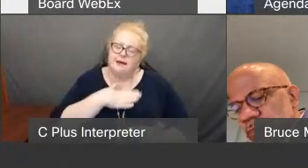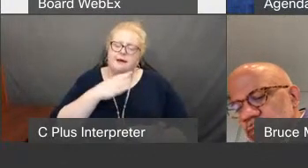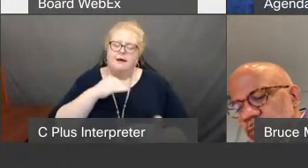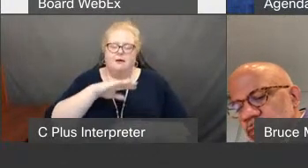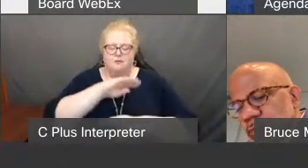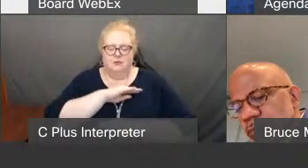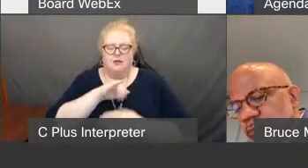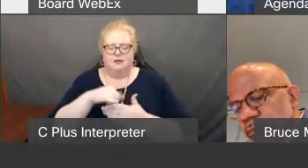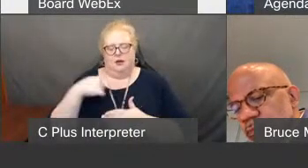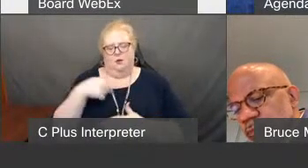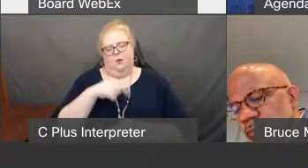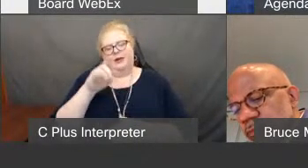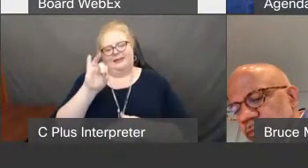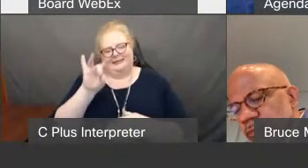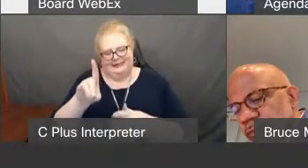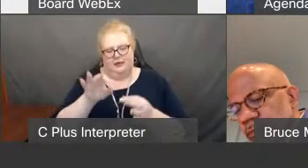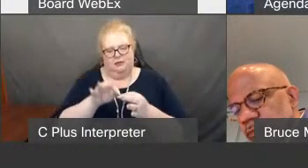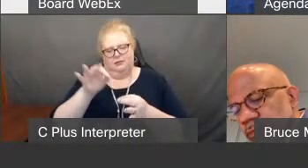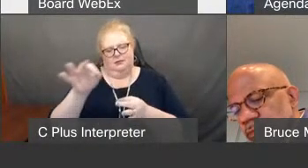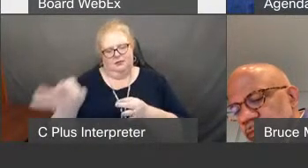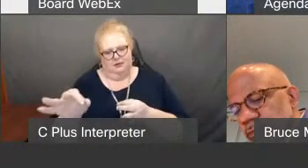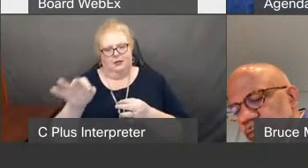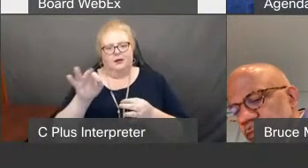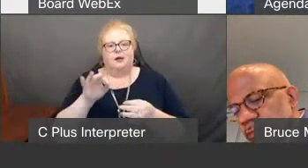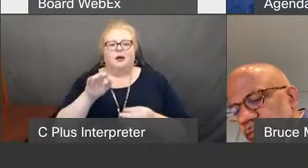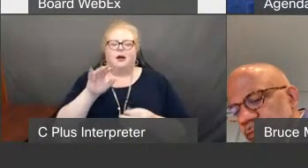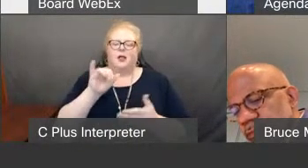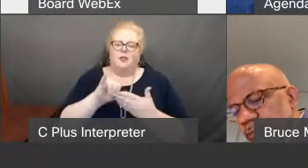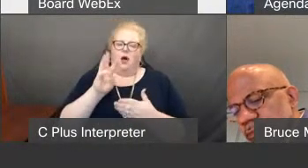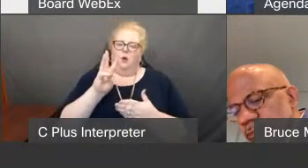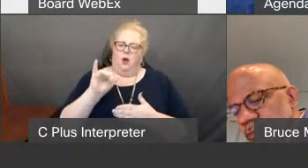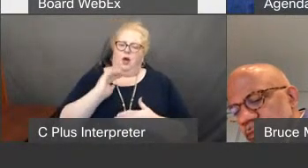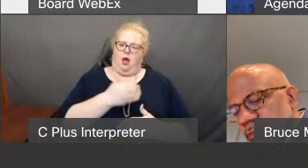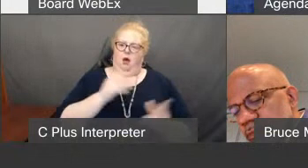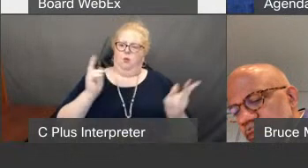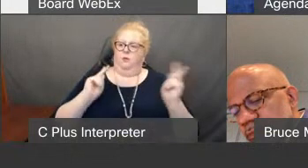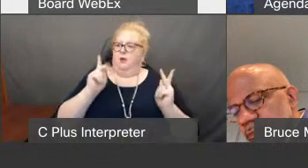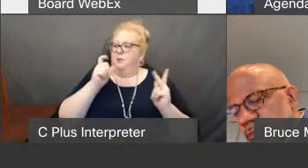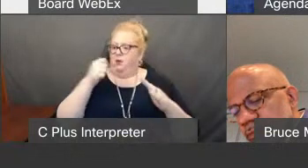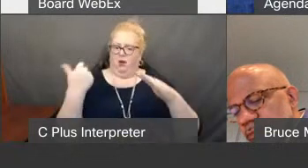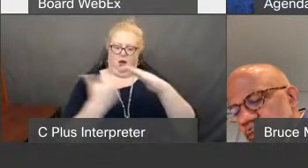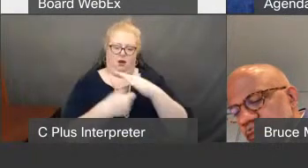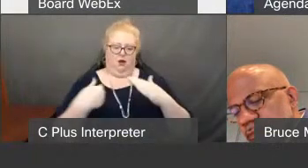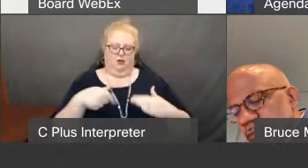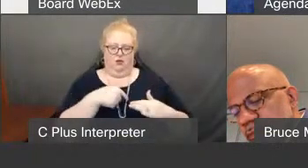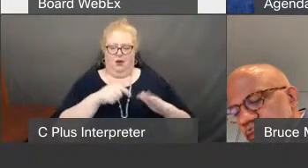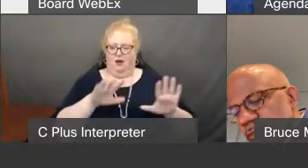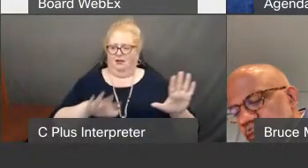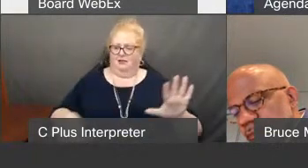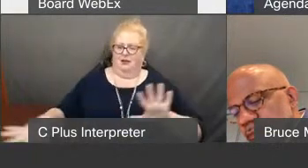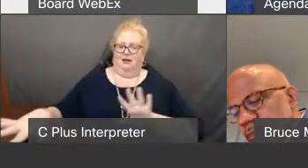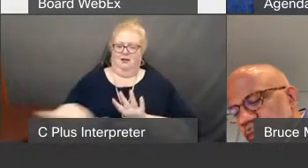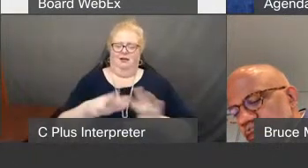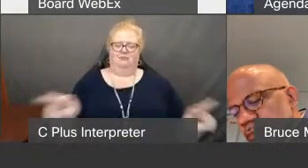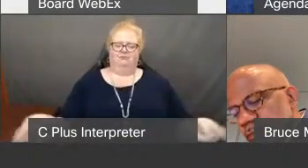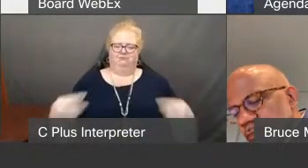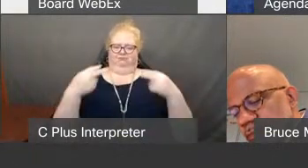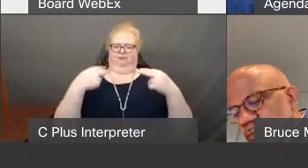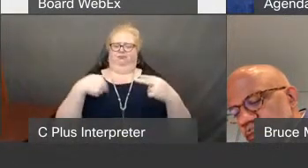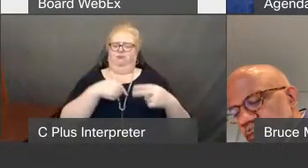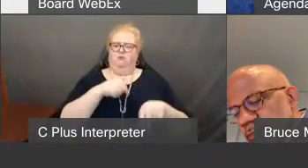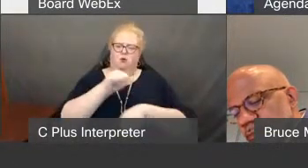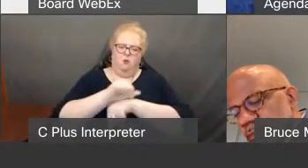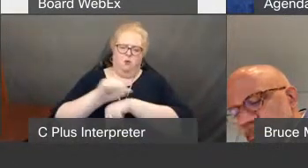our constituents can watch us at work, try to come to some consensus and collaborate so we